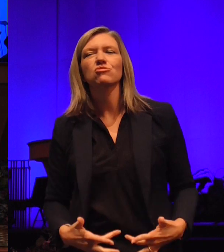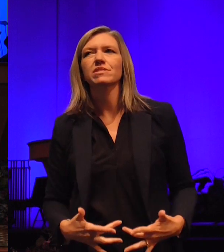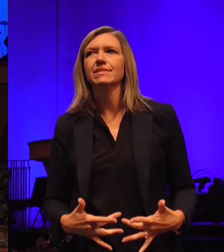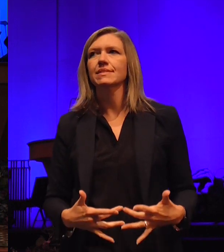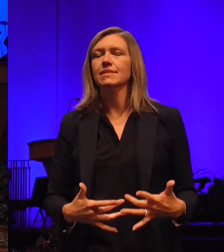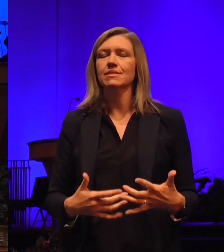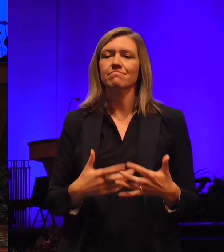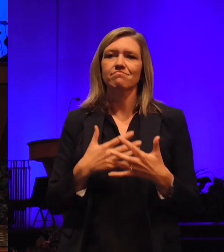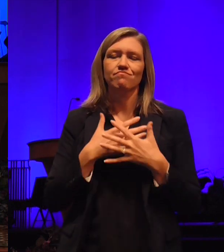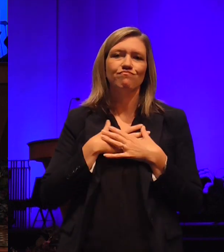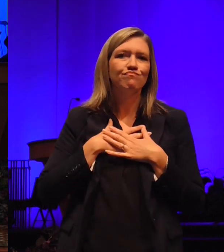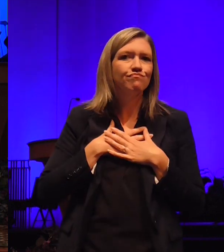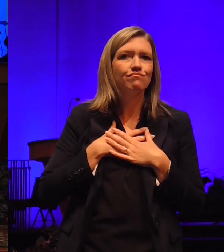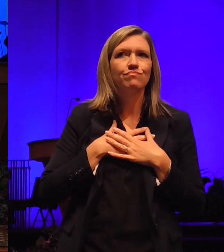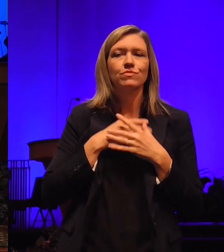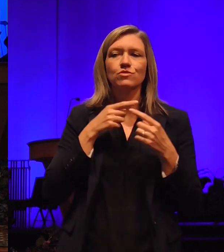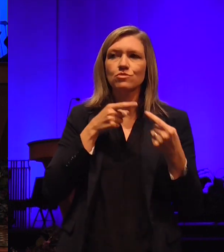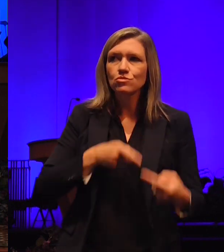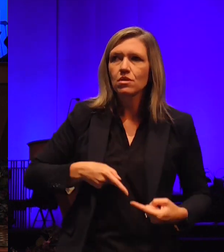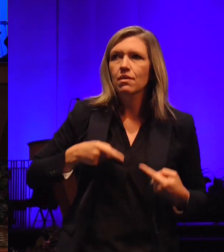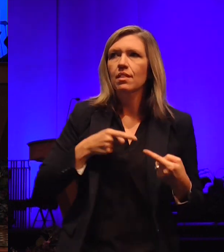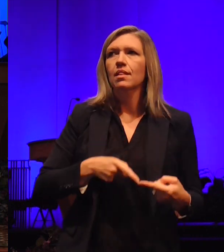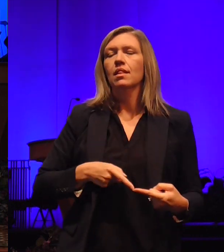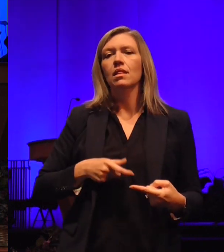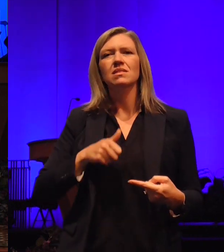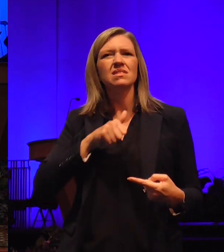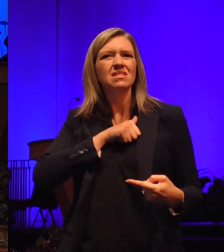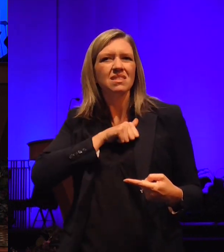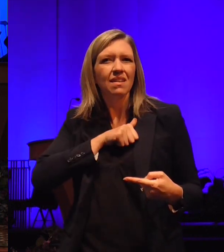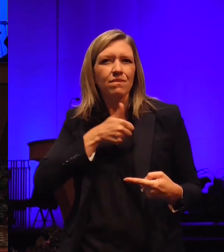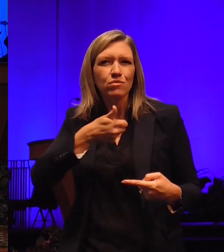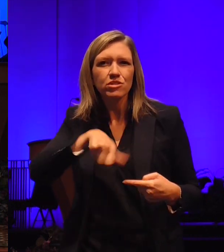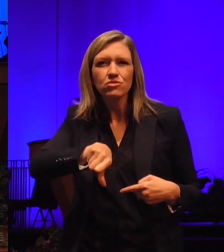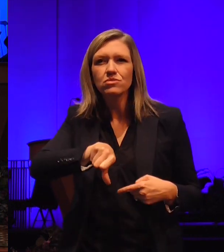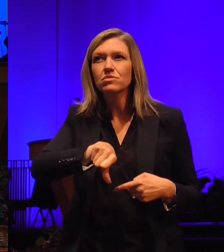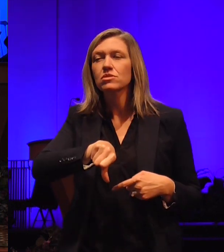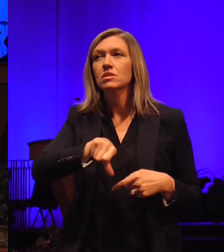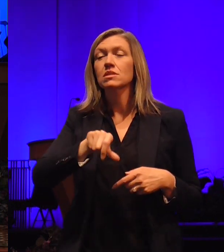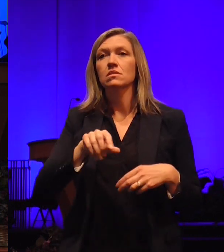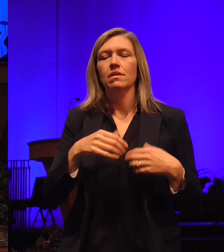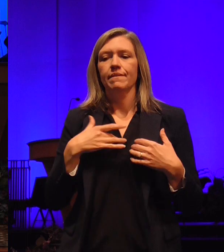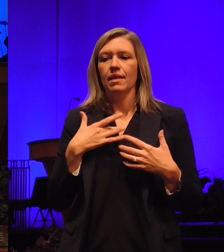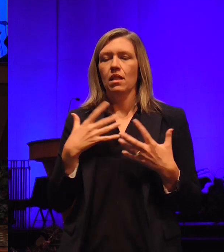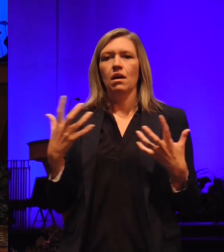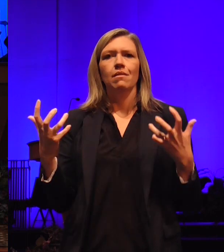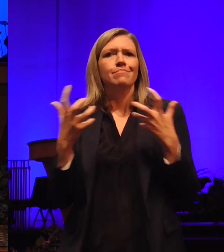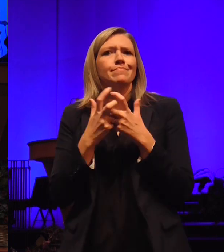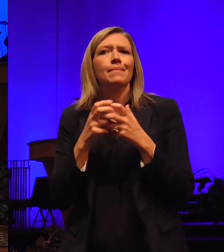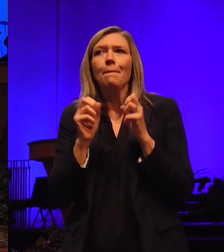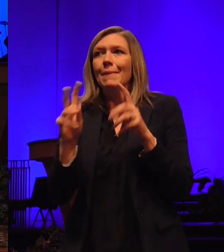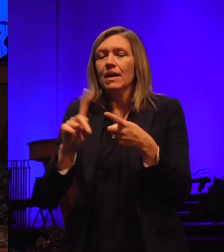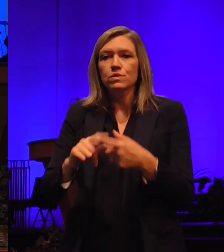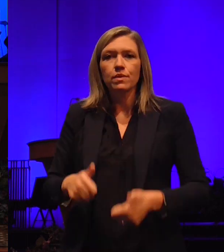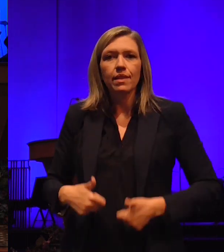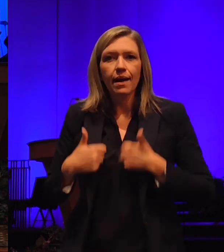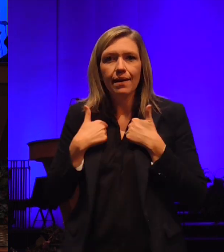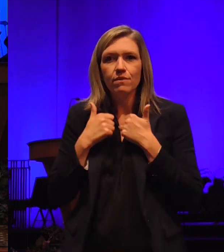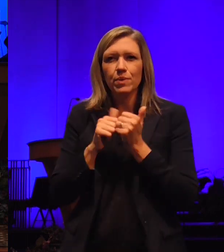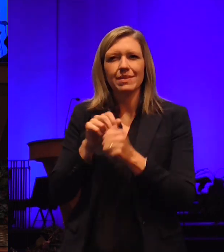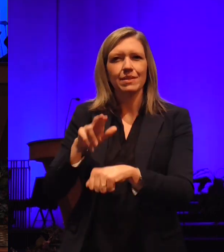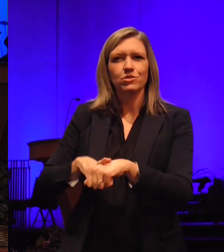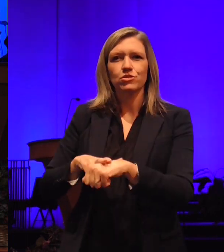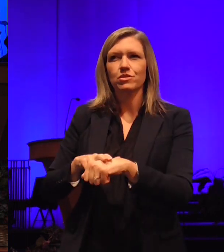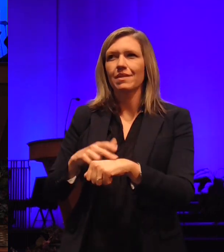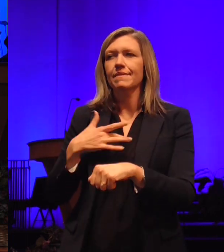or depression or struggle or self-rejection, to give ourselves back to this life. And what it does is it blesses